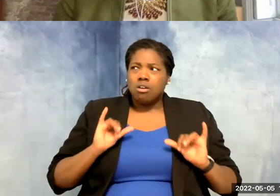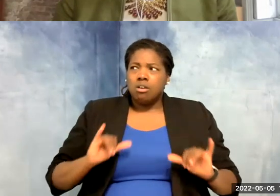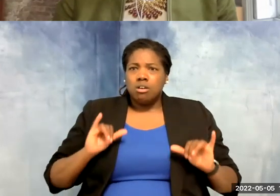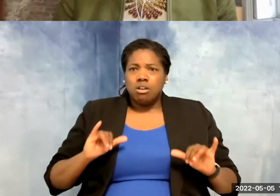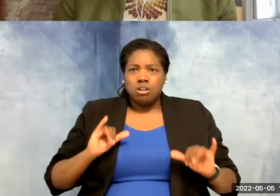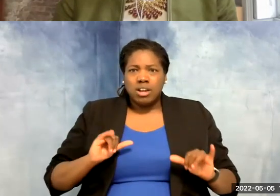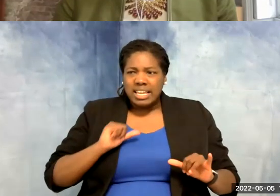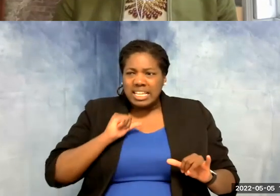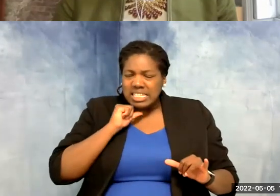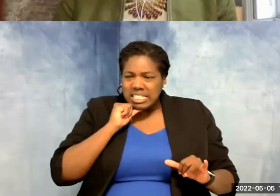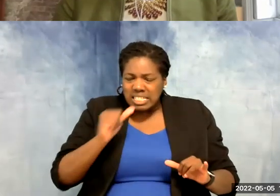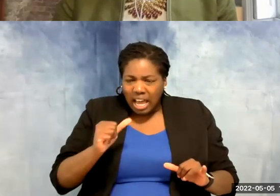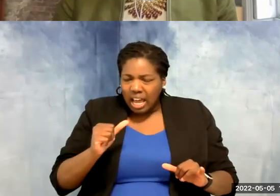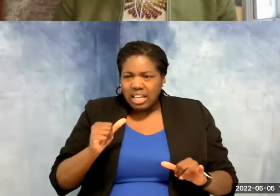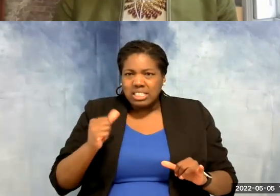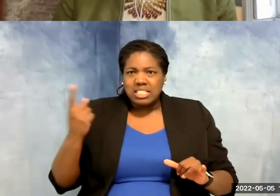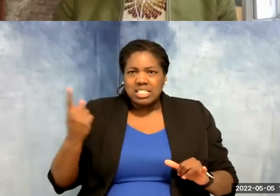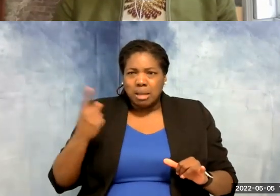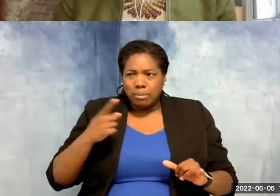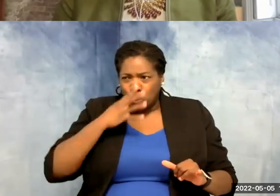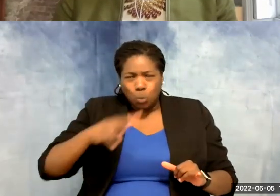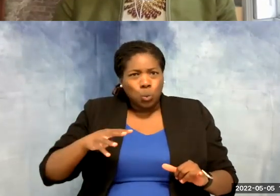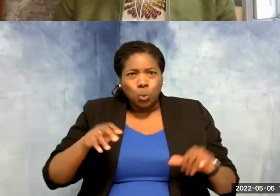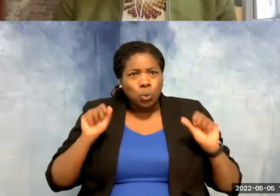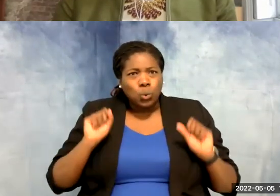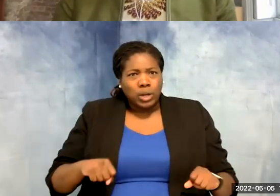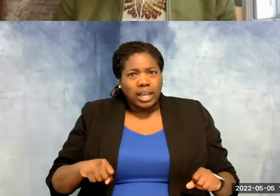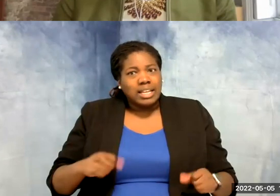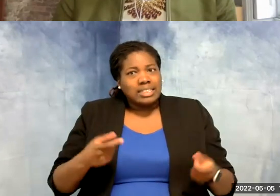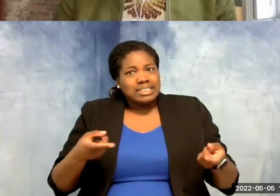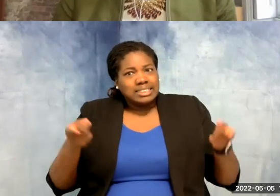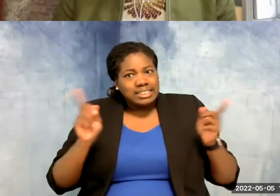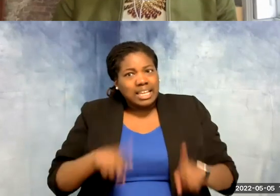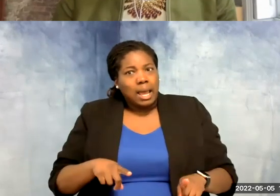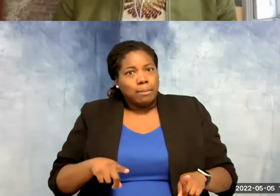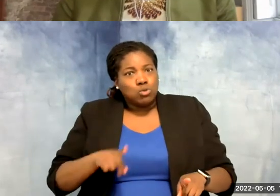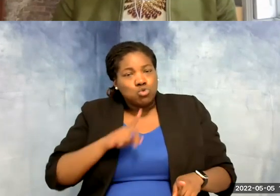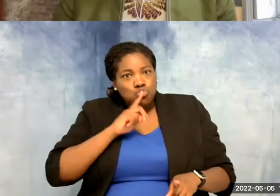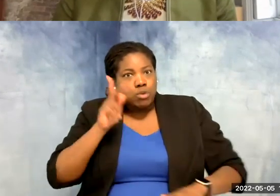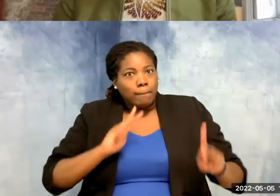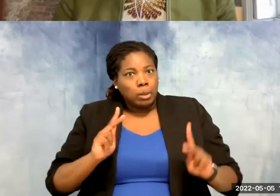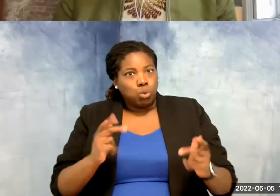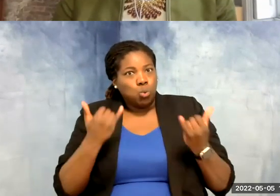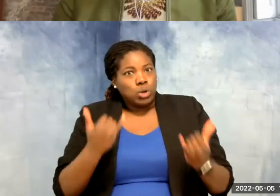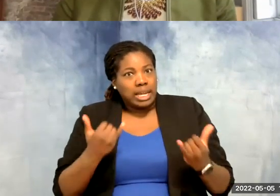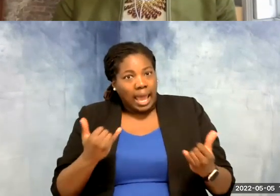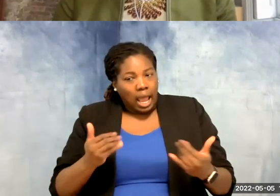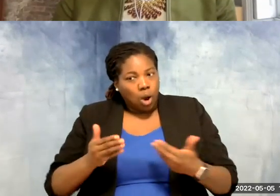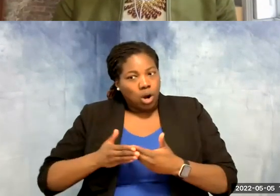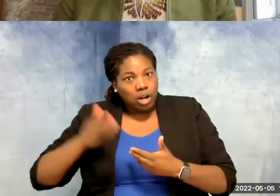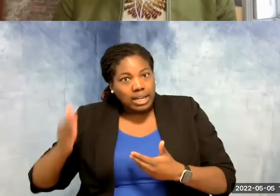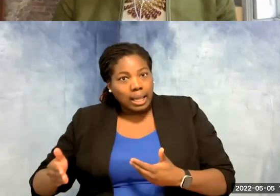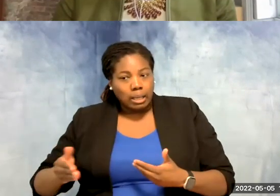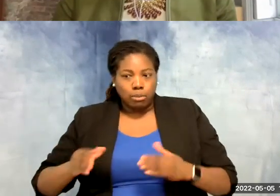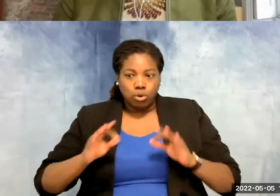at arm's length. This isn't something you can ignore. This is something that's happening to real people, our neighbors, our